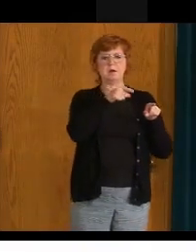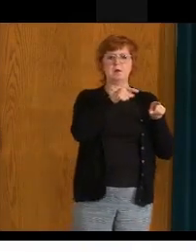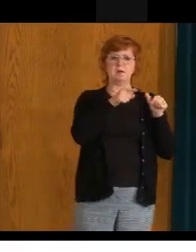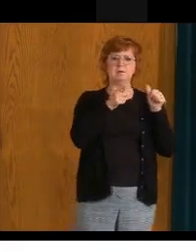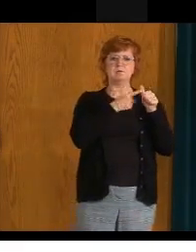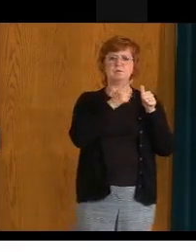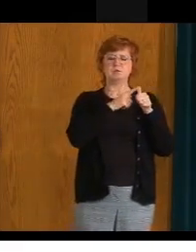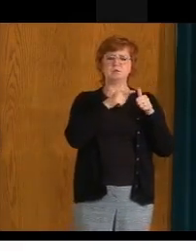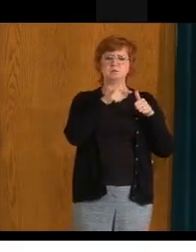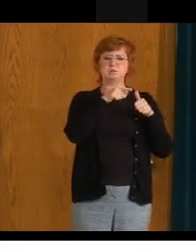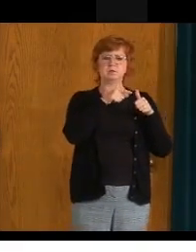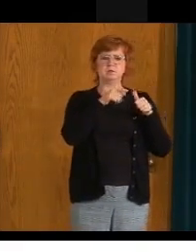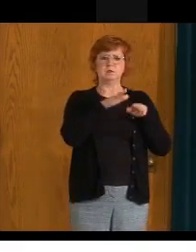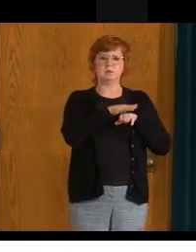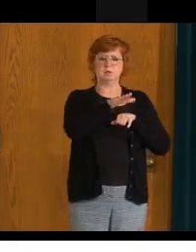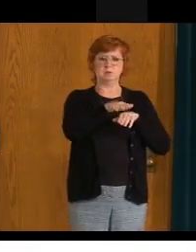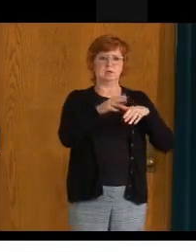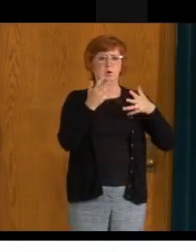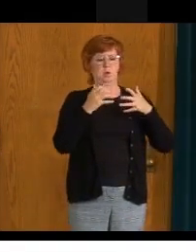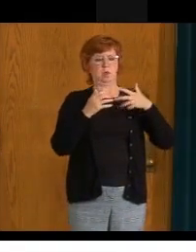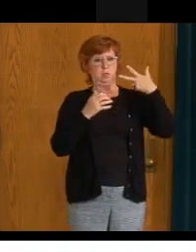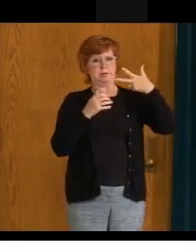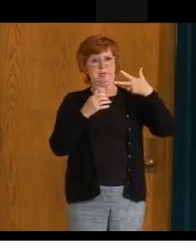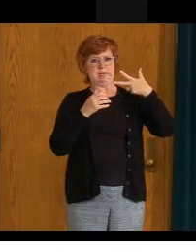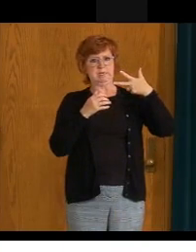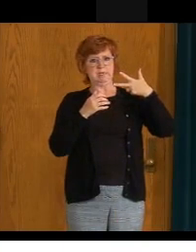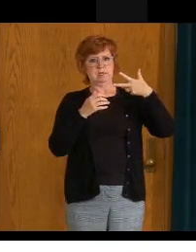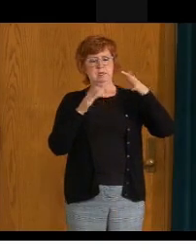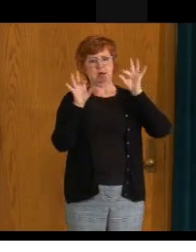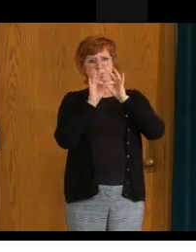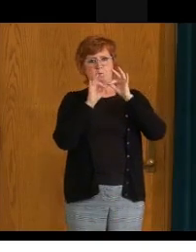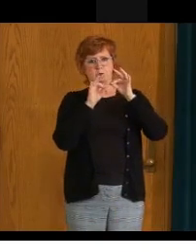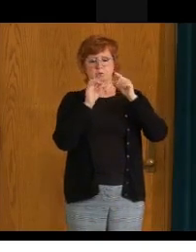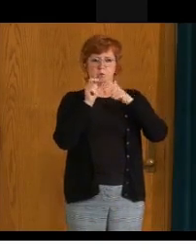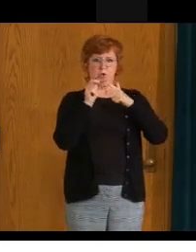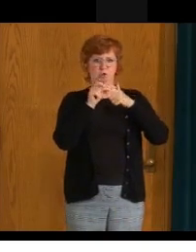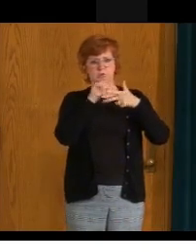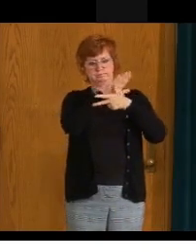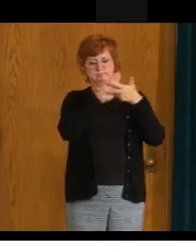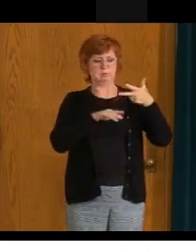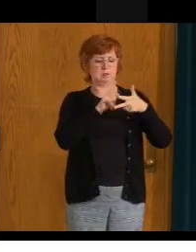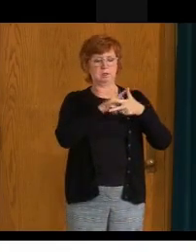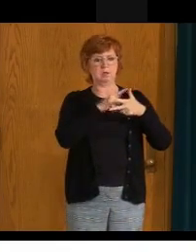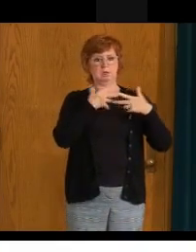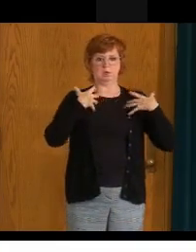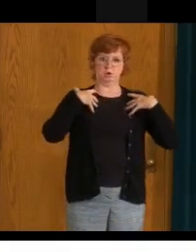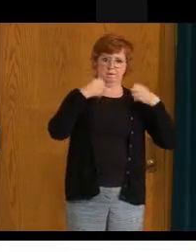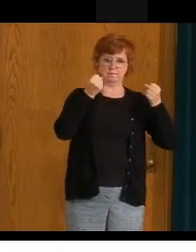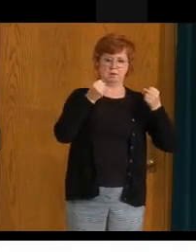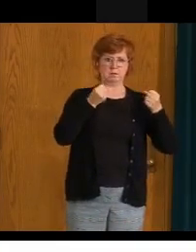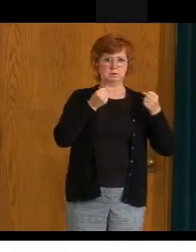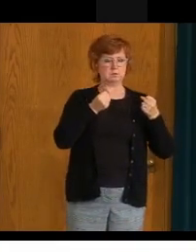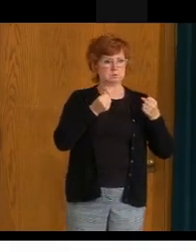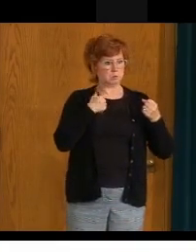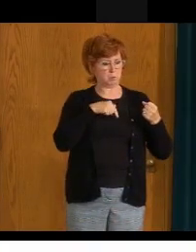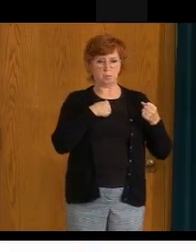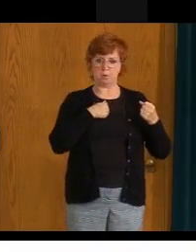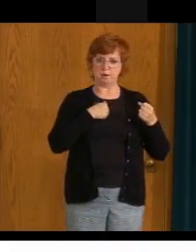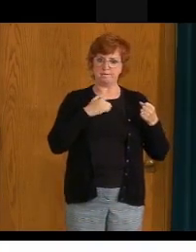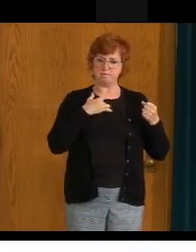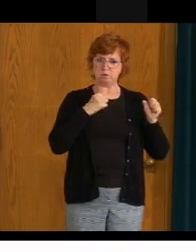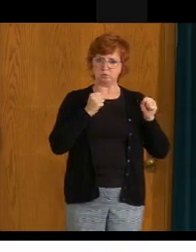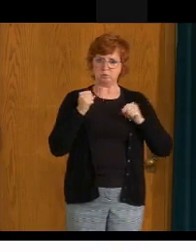is confidence. We believe that the confidence in the vaccine, in safety and efficacy is high. And so